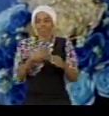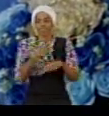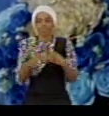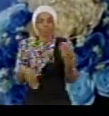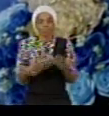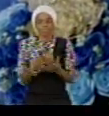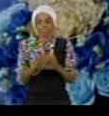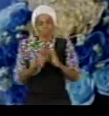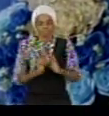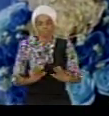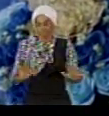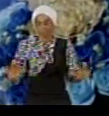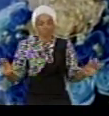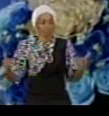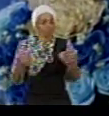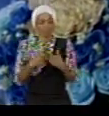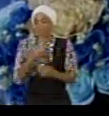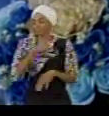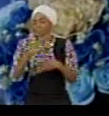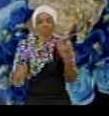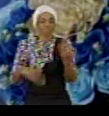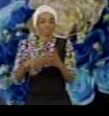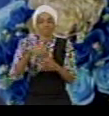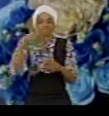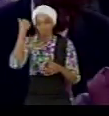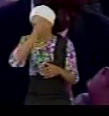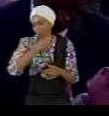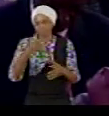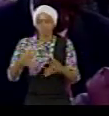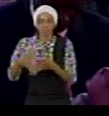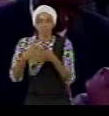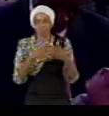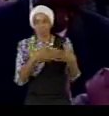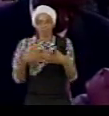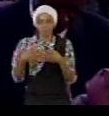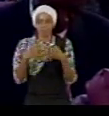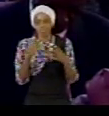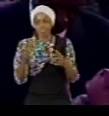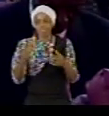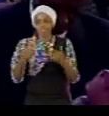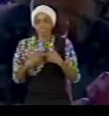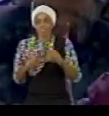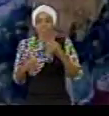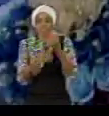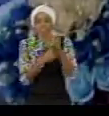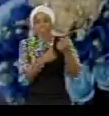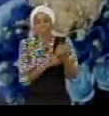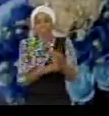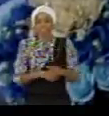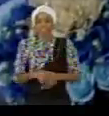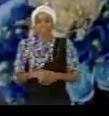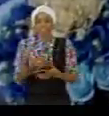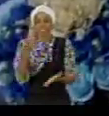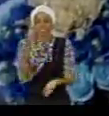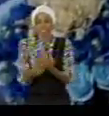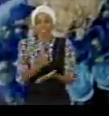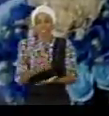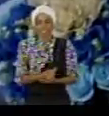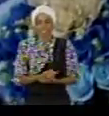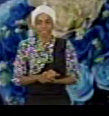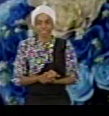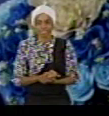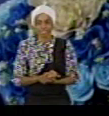that's saying that they're backing us up shall we say Amen and tonight we shall see Dawn